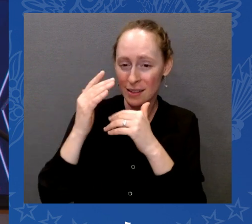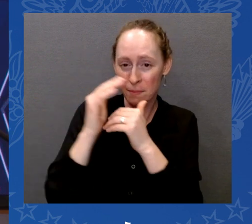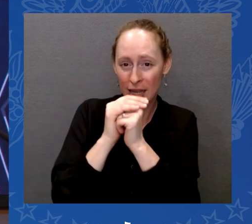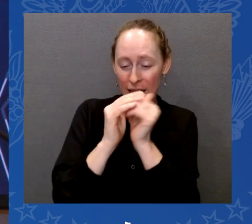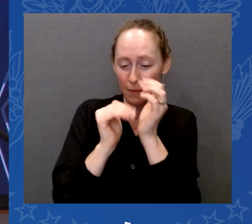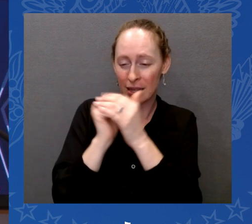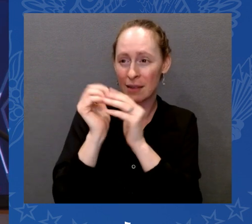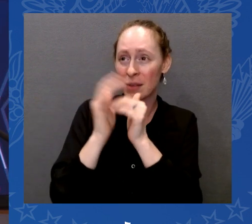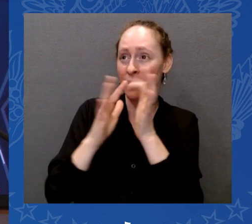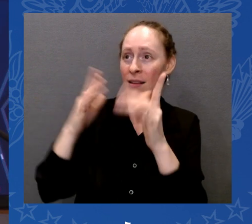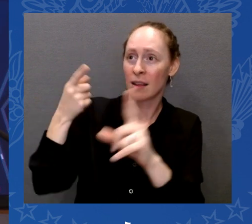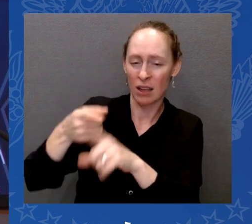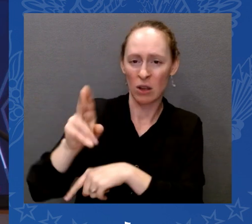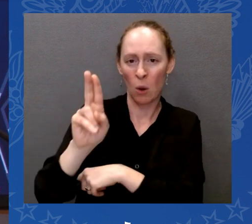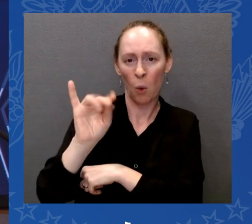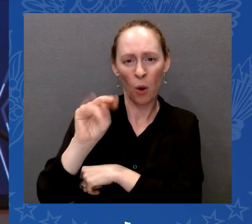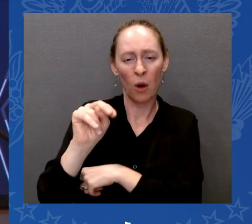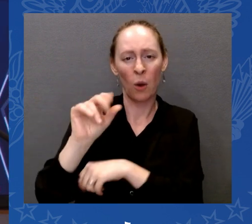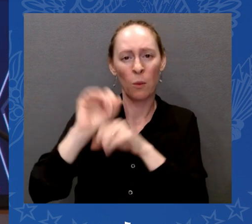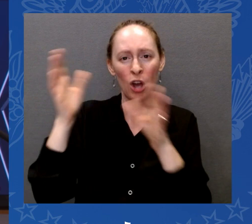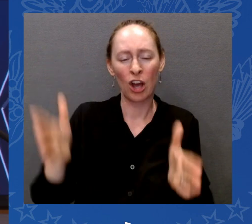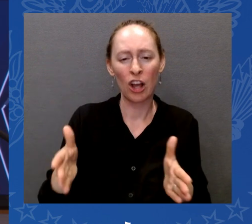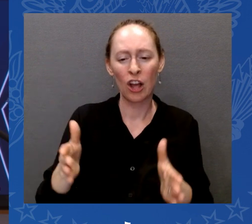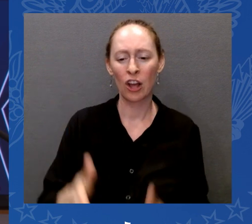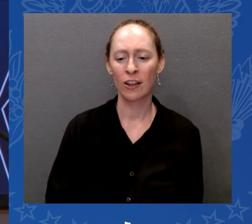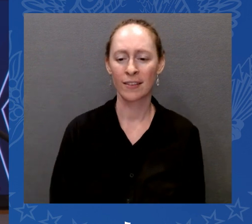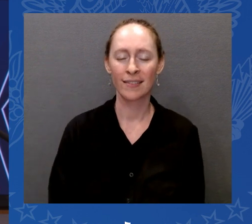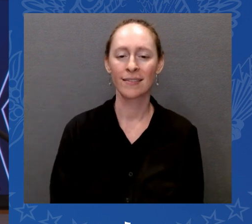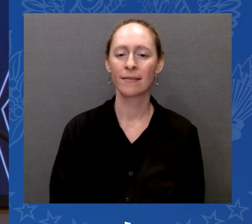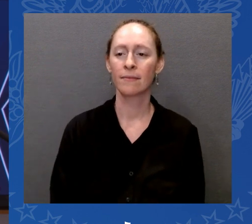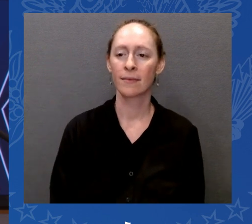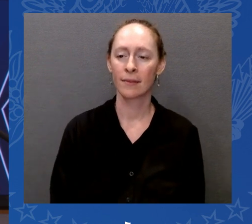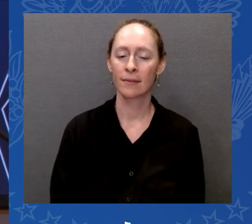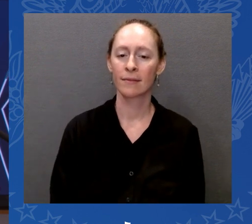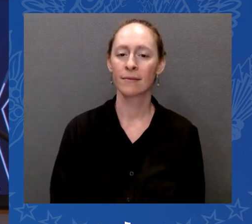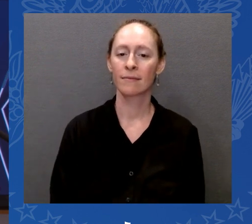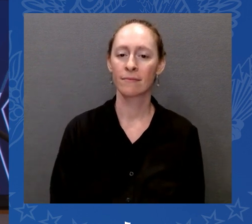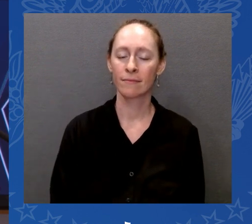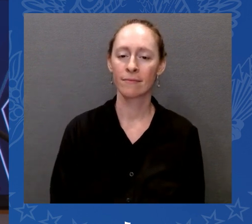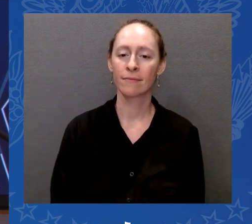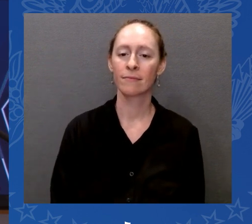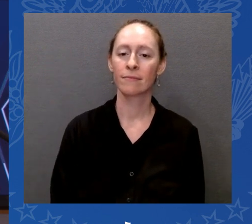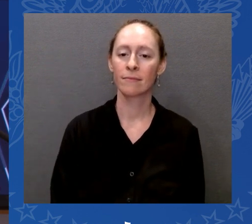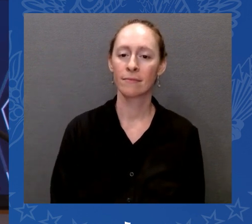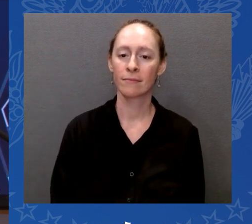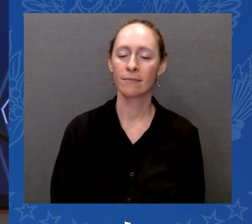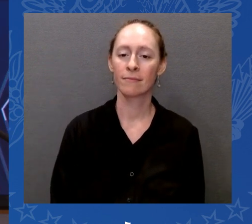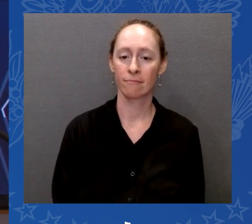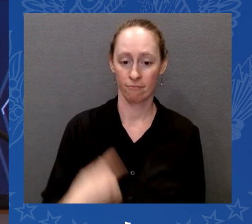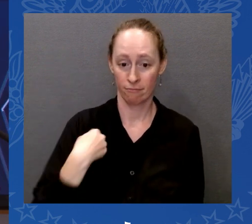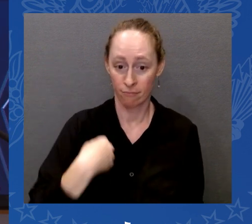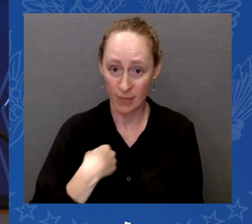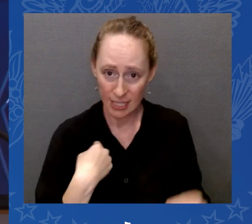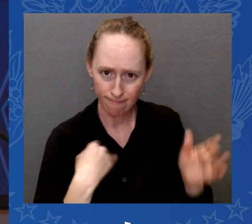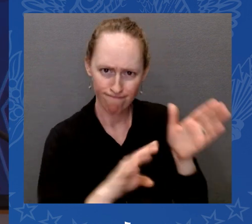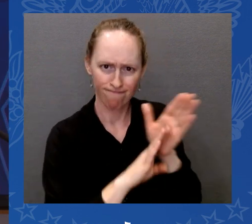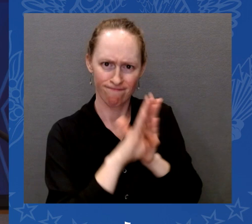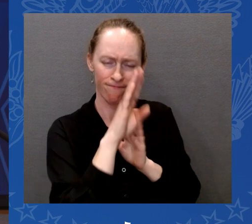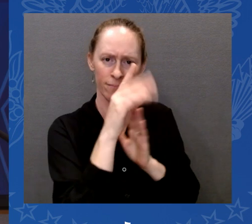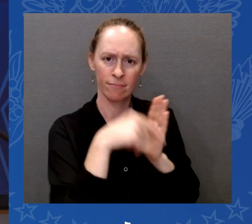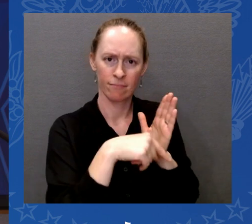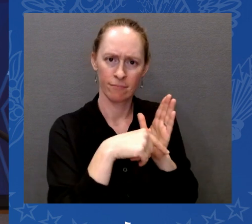When I wrote this bill, I told the CEOs, yeah, we want to help you. Yeah, we want to bring you